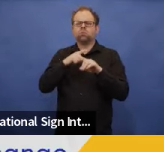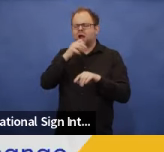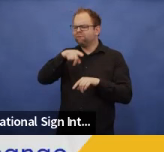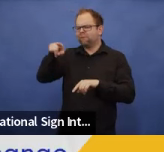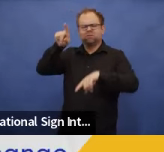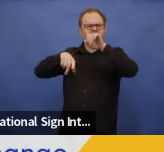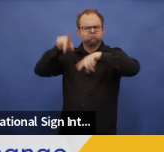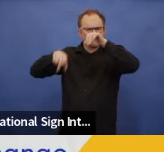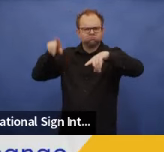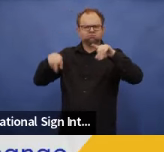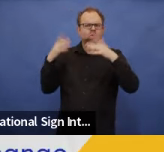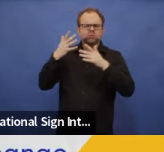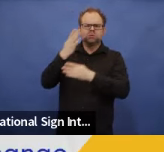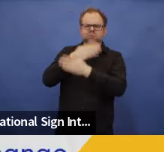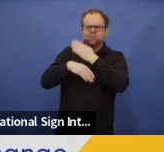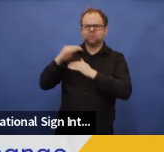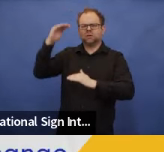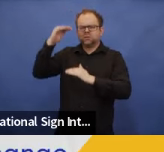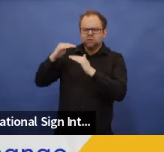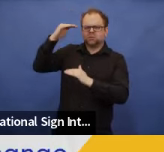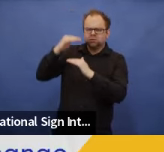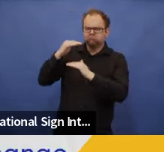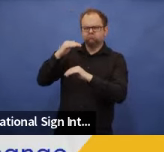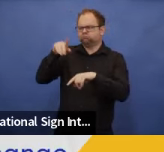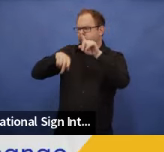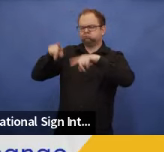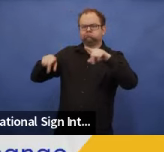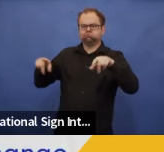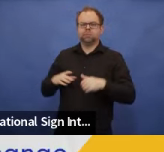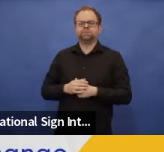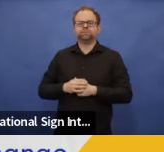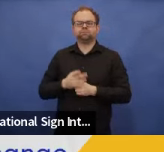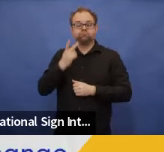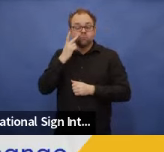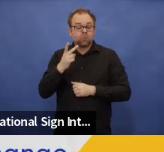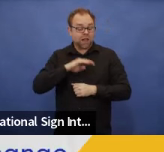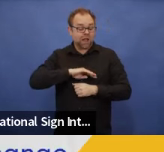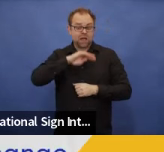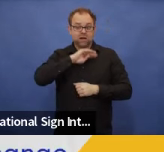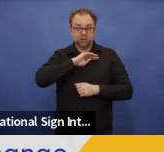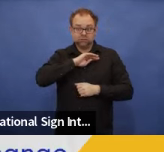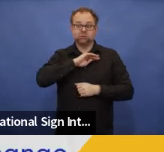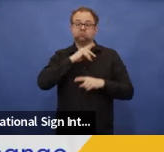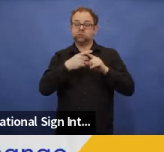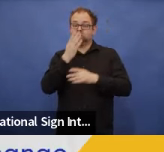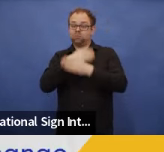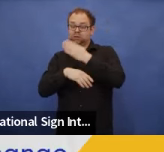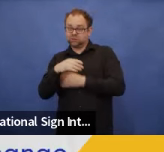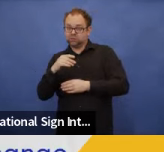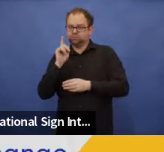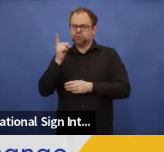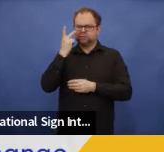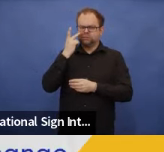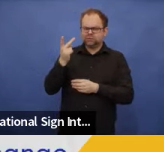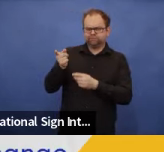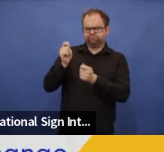asks regarding a social protection system support for people with disability in working age. And this will be